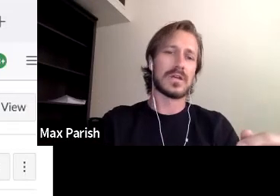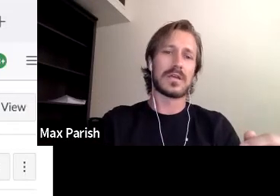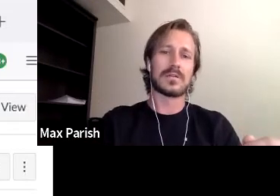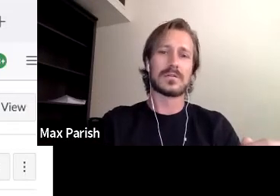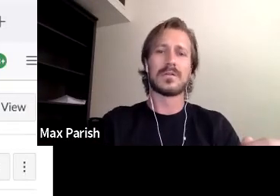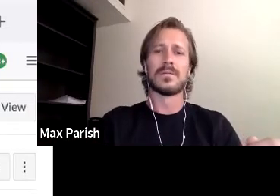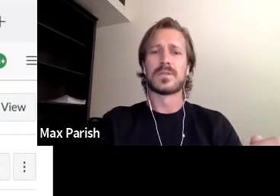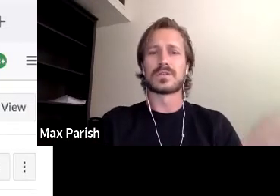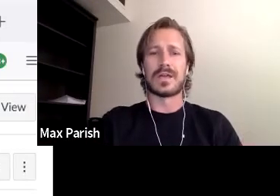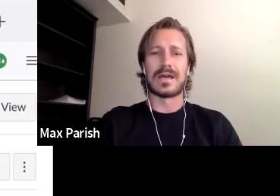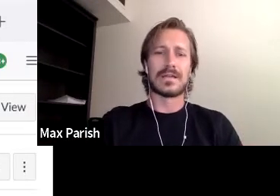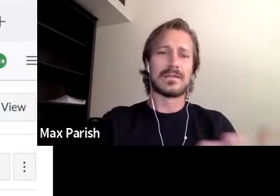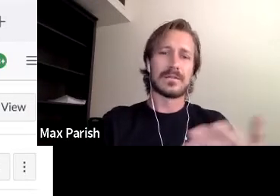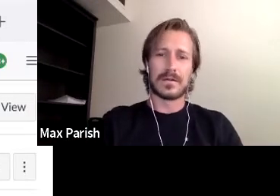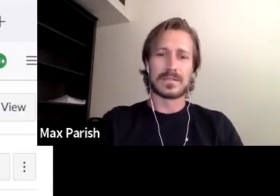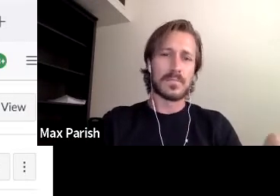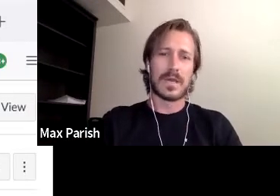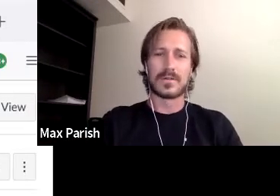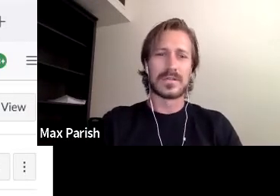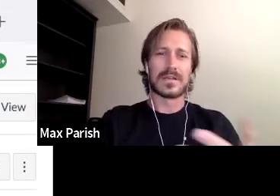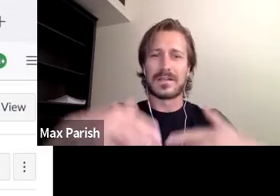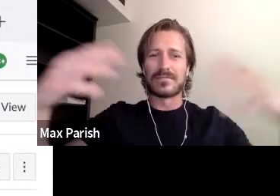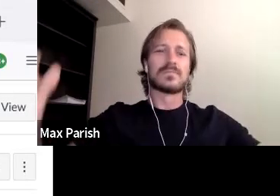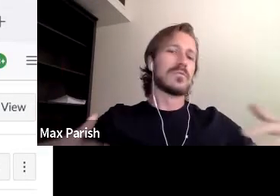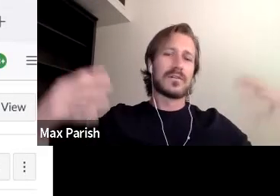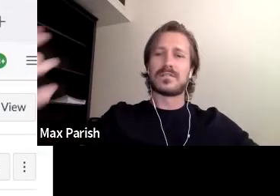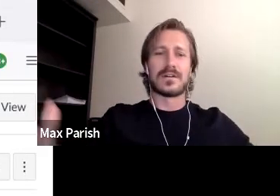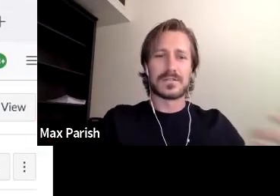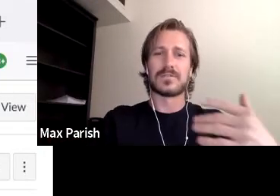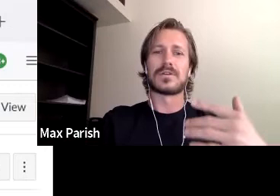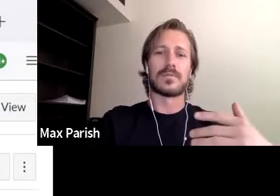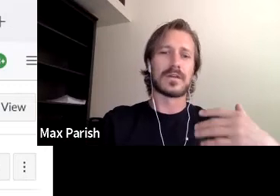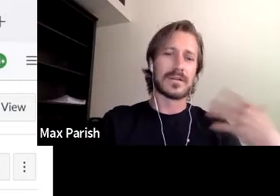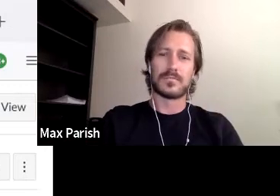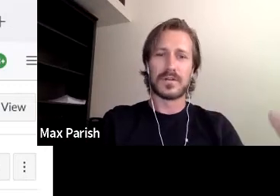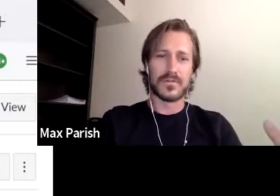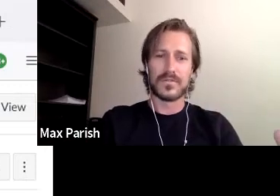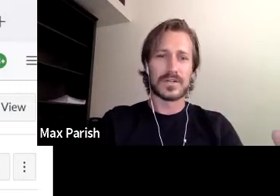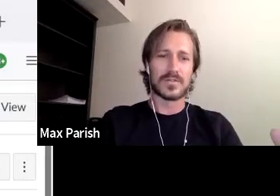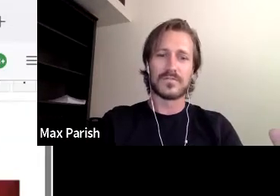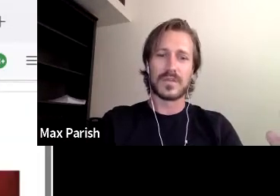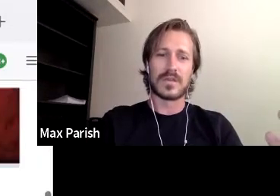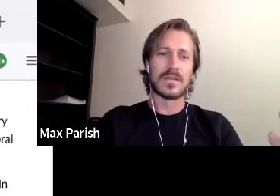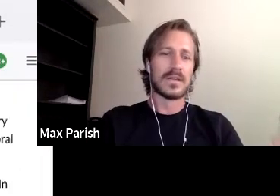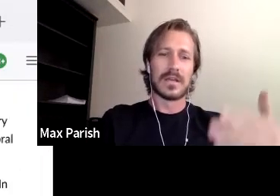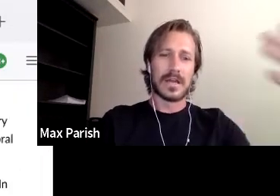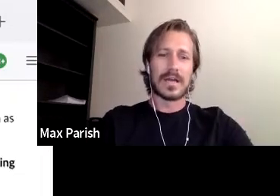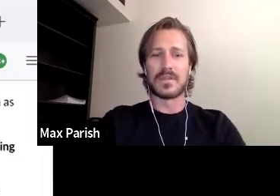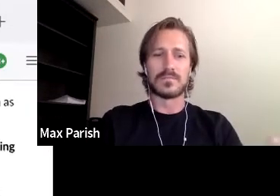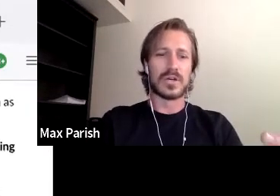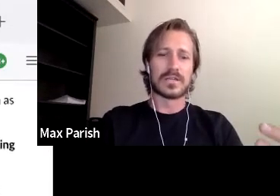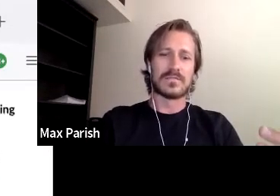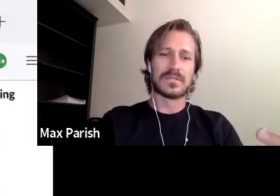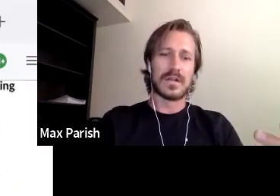page dedicated to it. So I added some banners that kind of give some gravitas to the topic and a bit of a reflection of me. And I